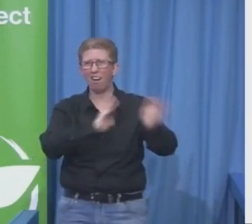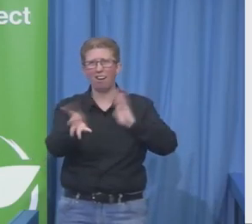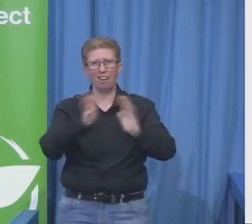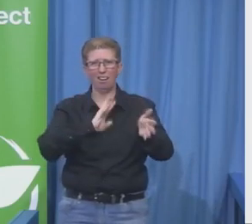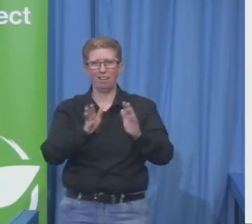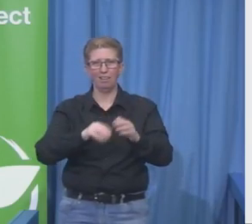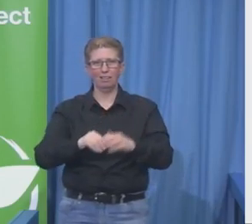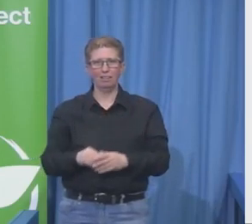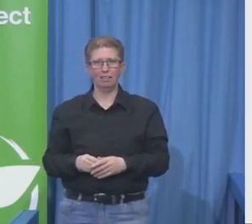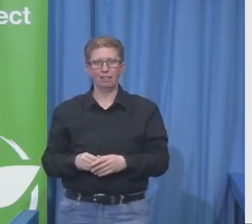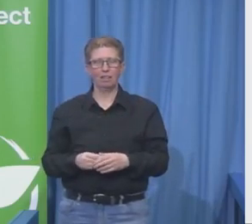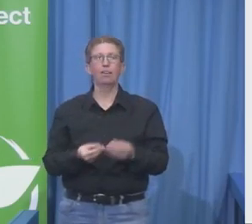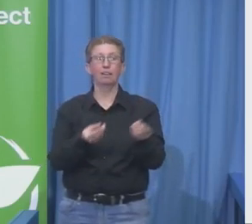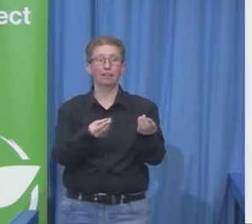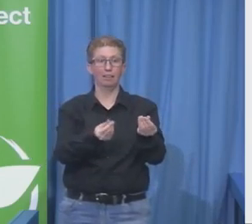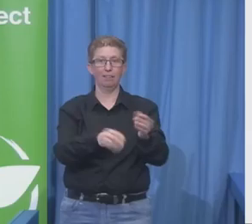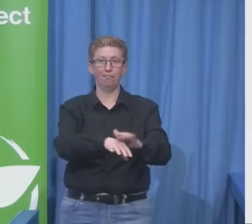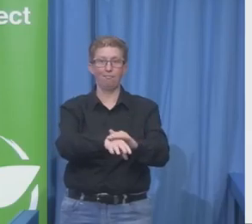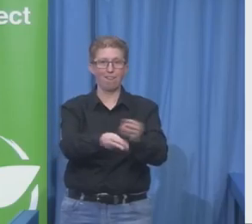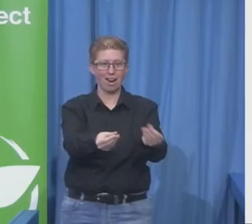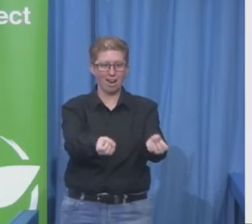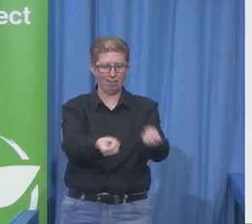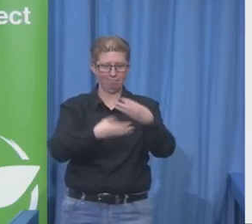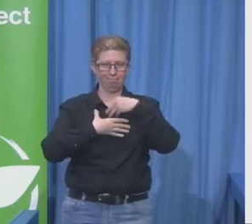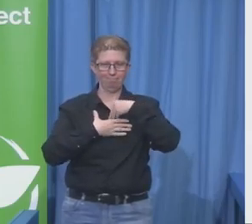this one, together with our colleagues,